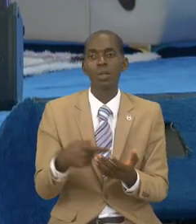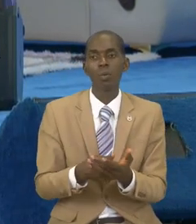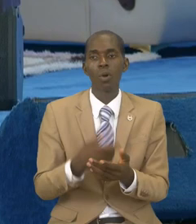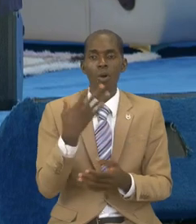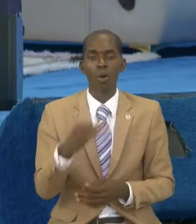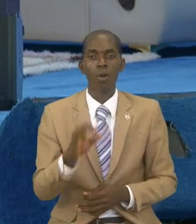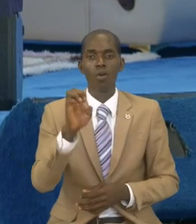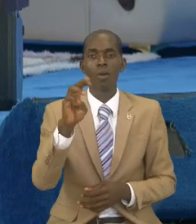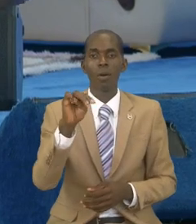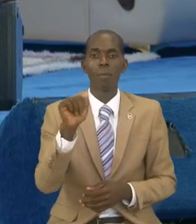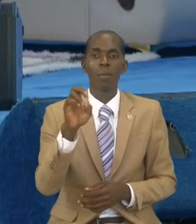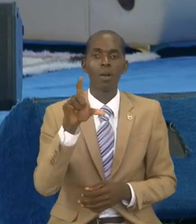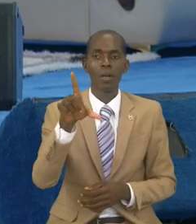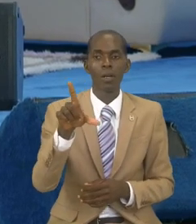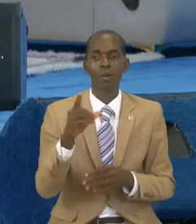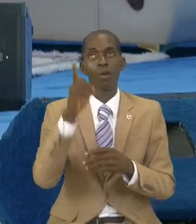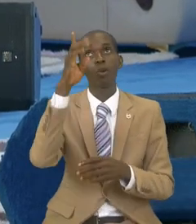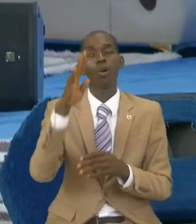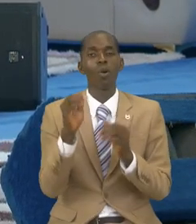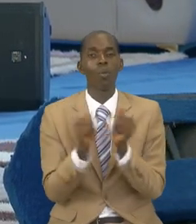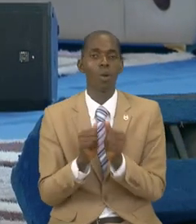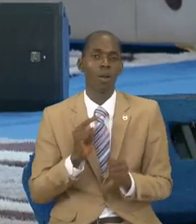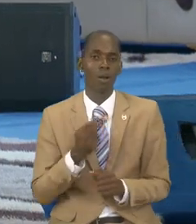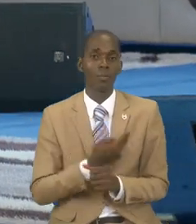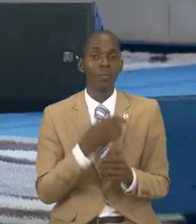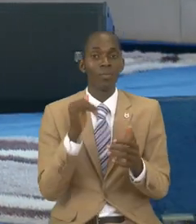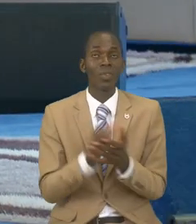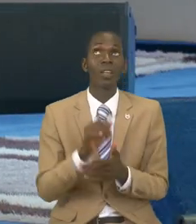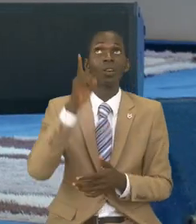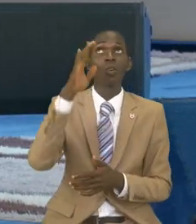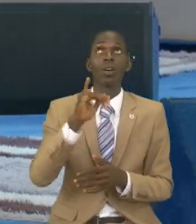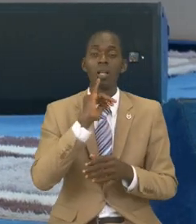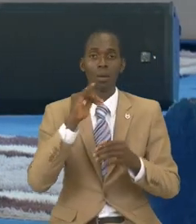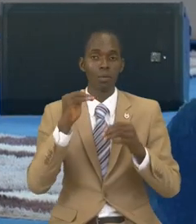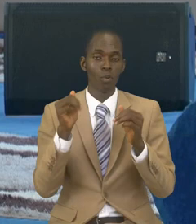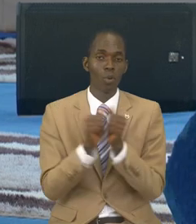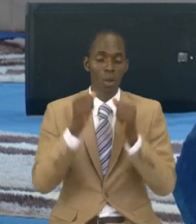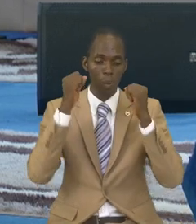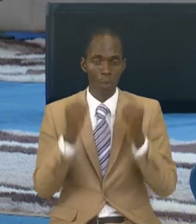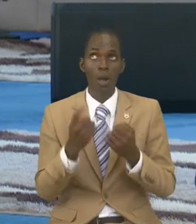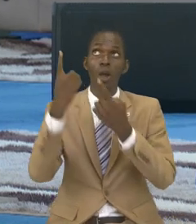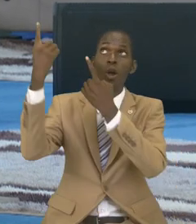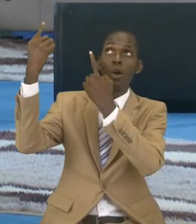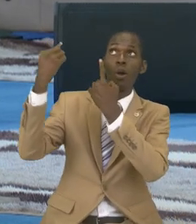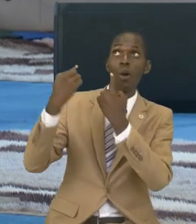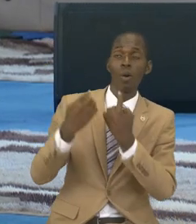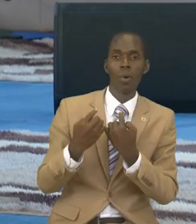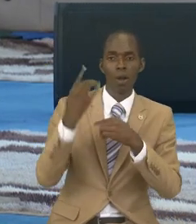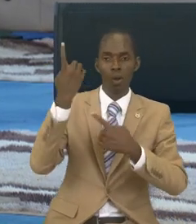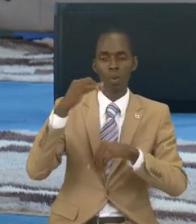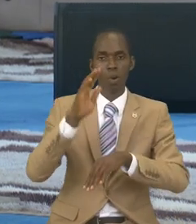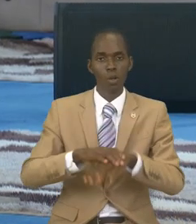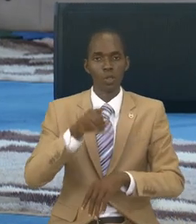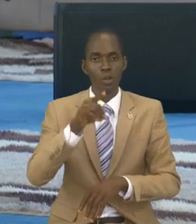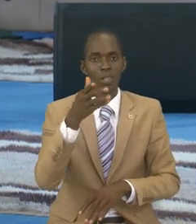Emmanuel, God with us. That God in his power coming from heaven, and he lands on you there,